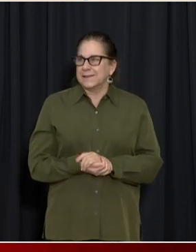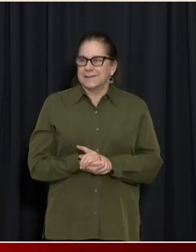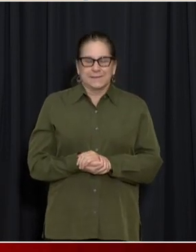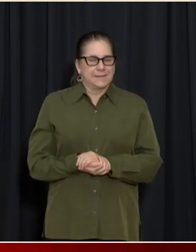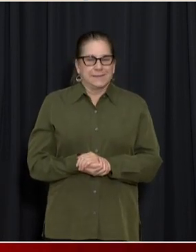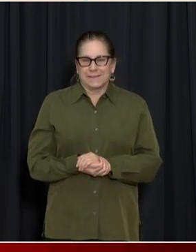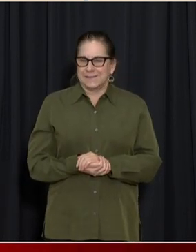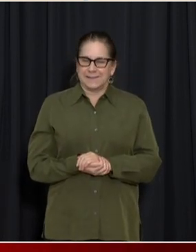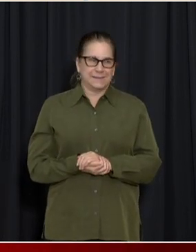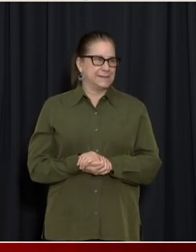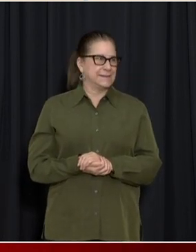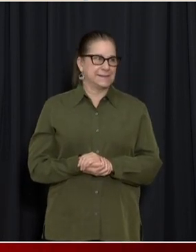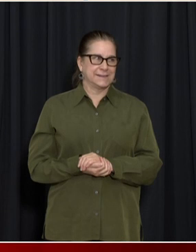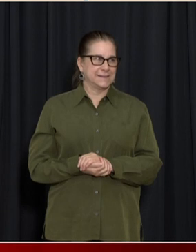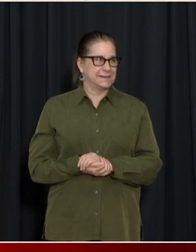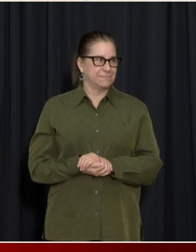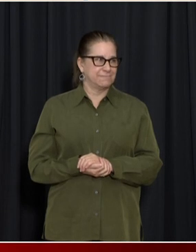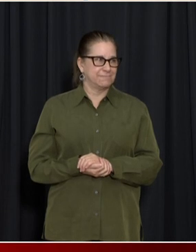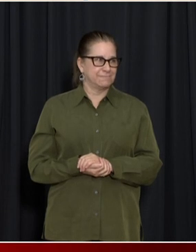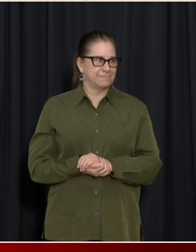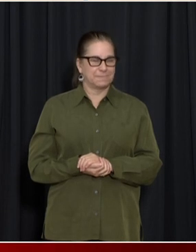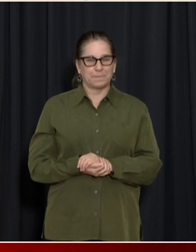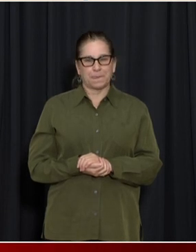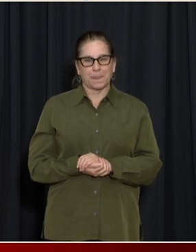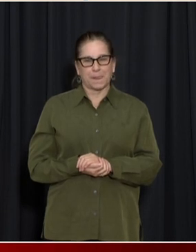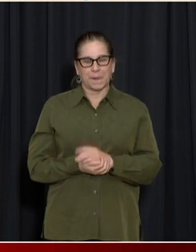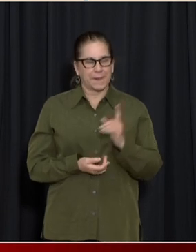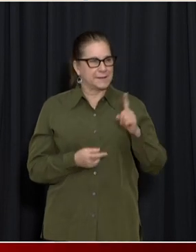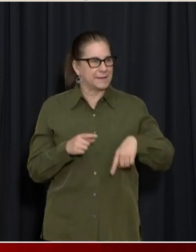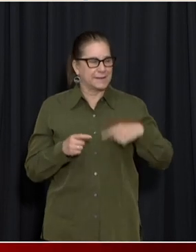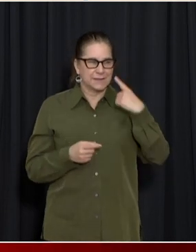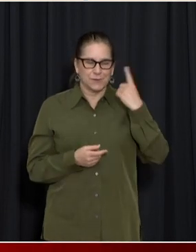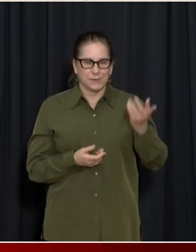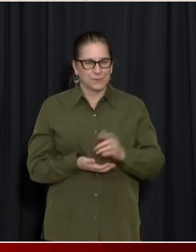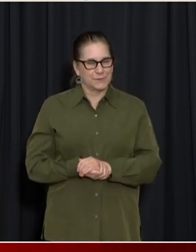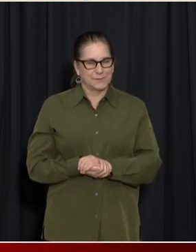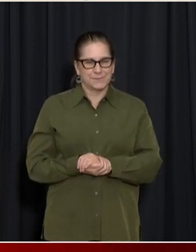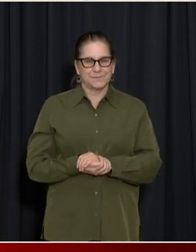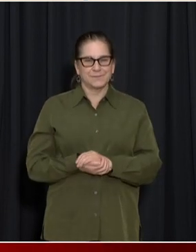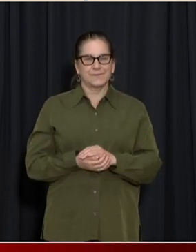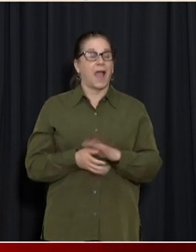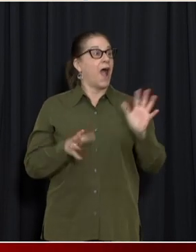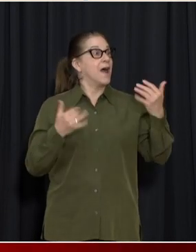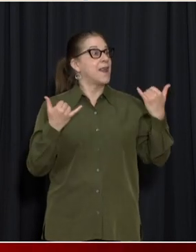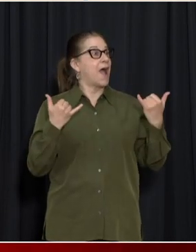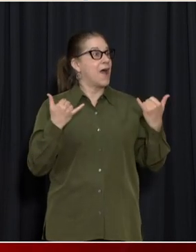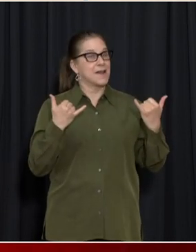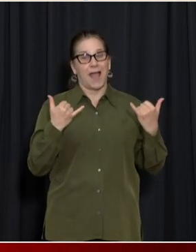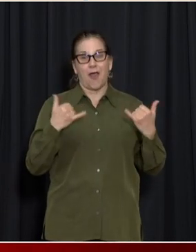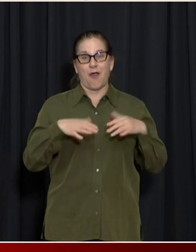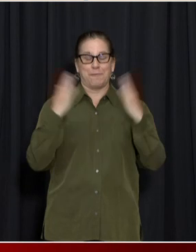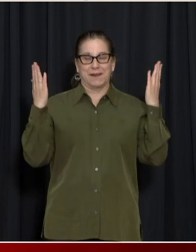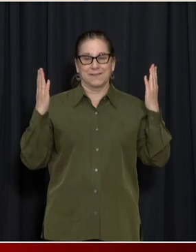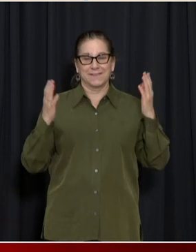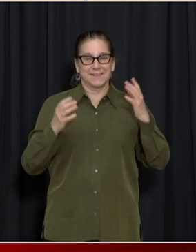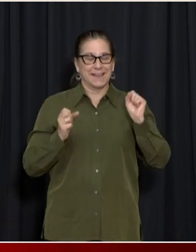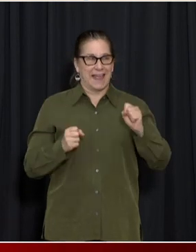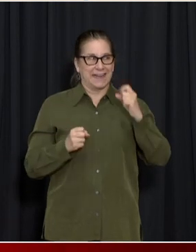Still can't hear you. Okay, yes, can you hear me now? Yes. Yes, excellent.